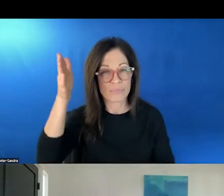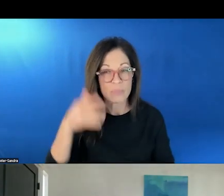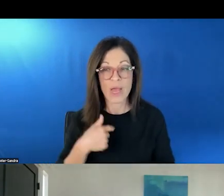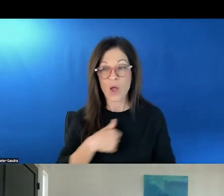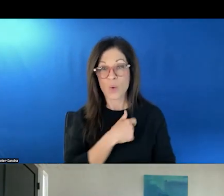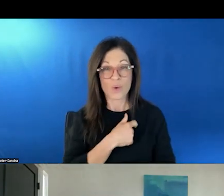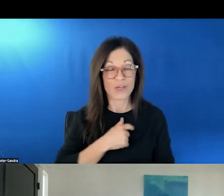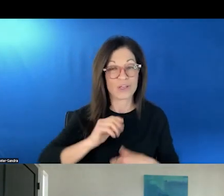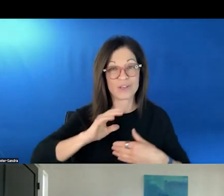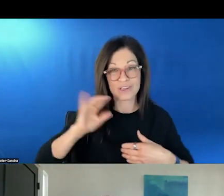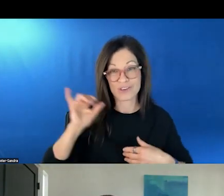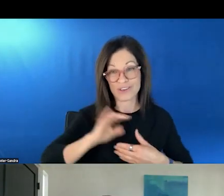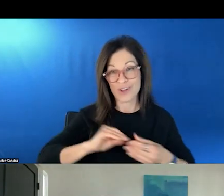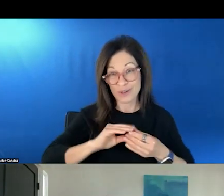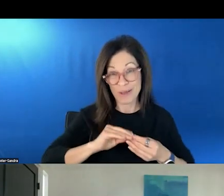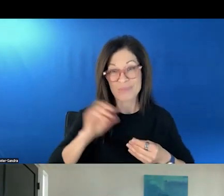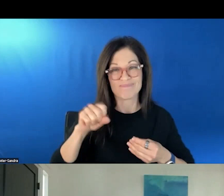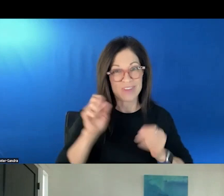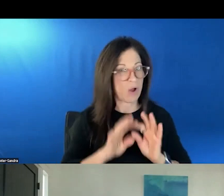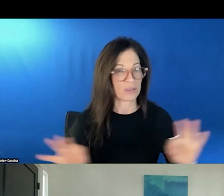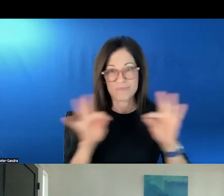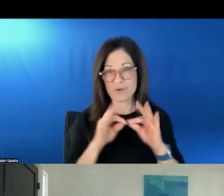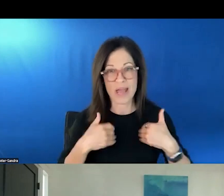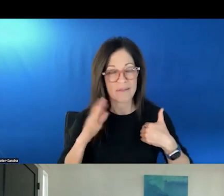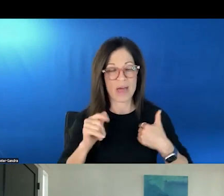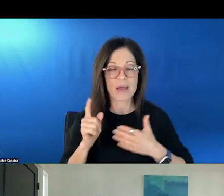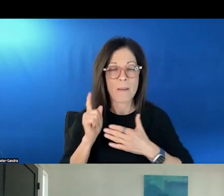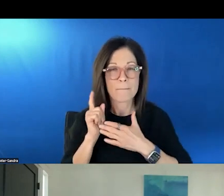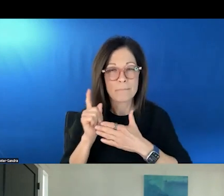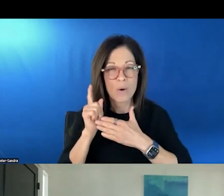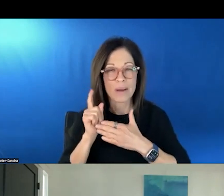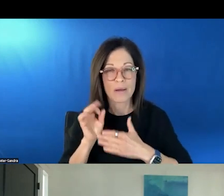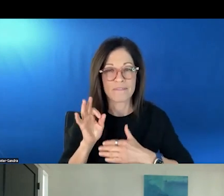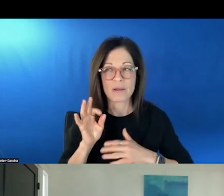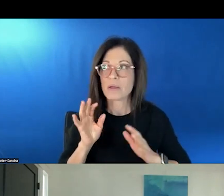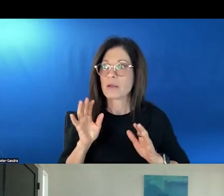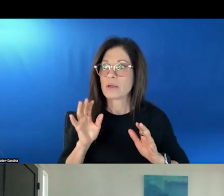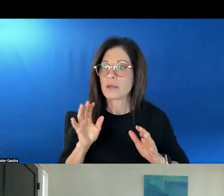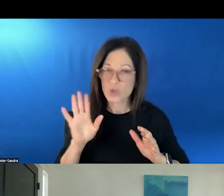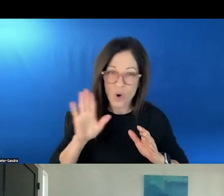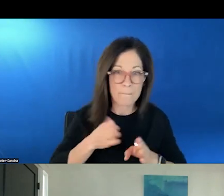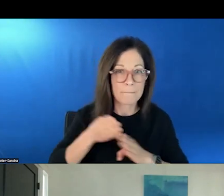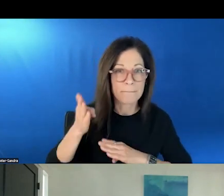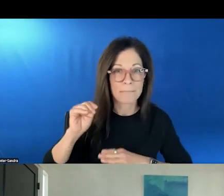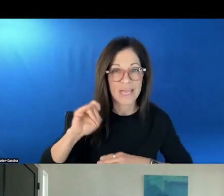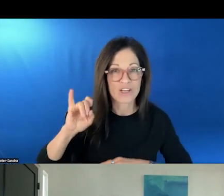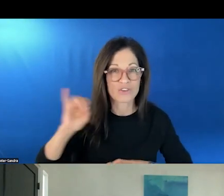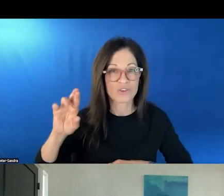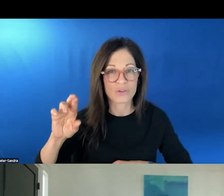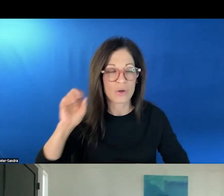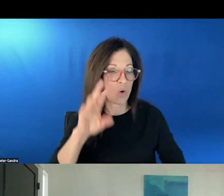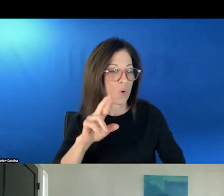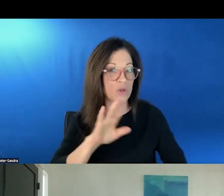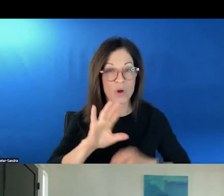about, it is so important to have that moment of, your major or your,